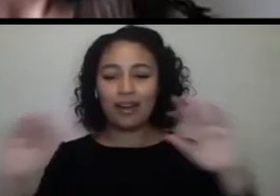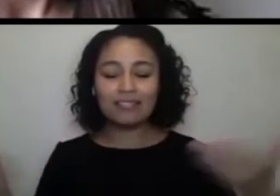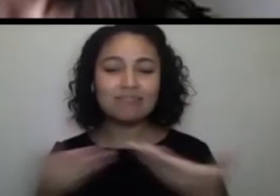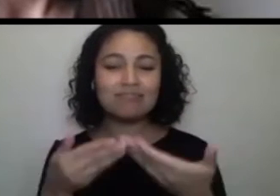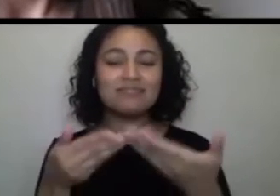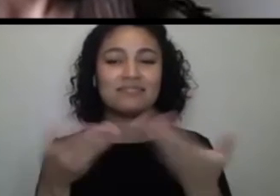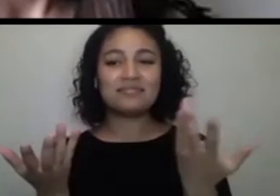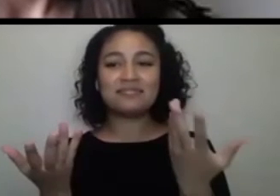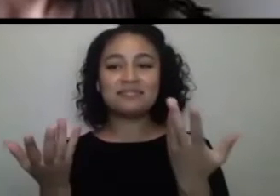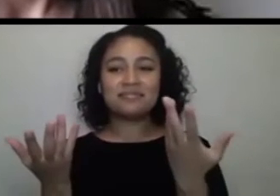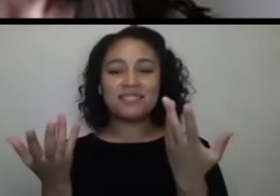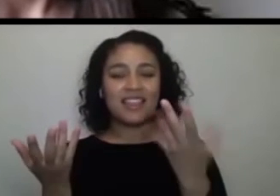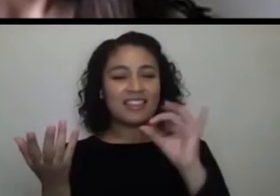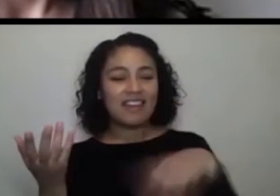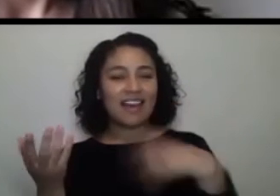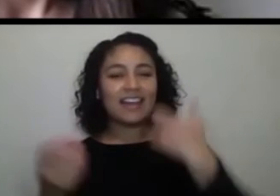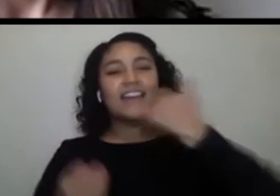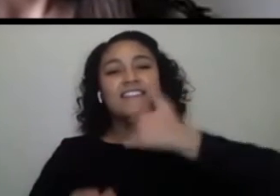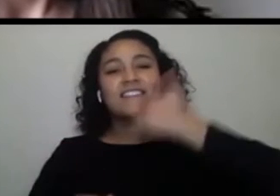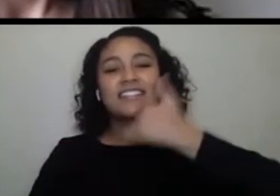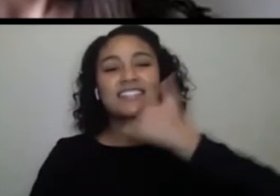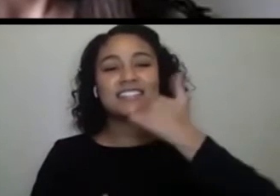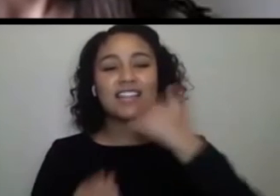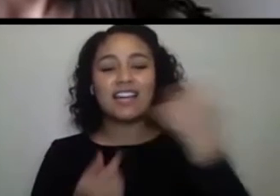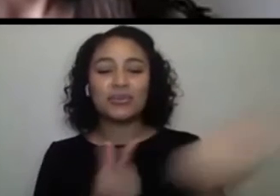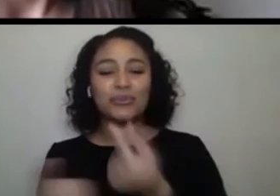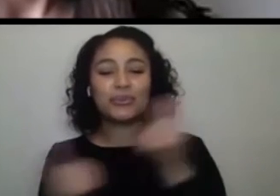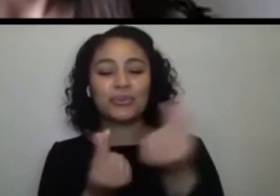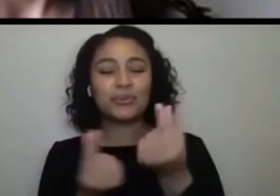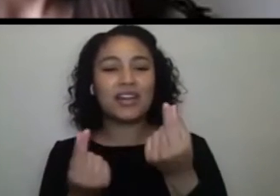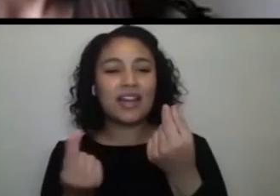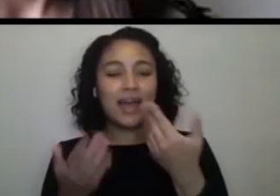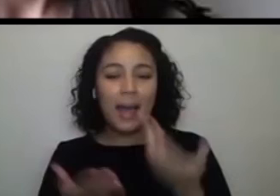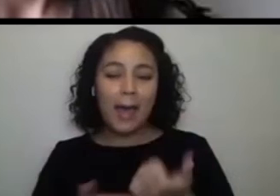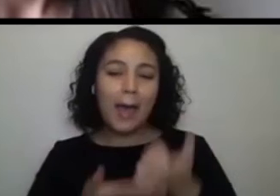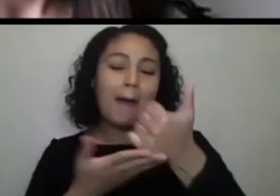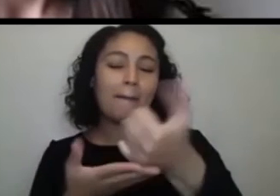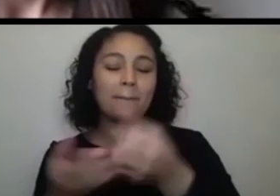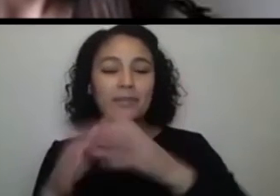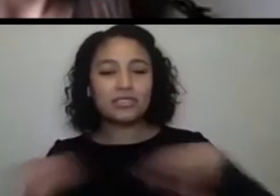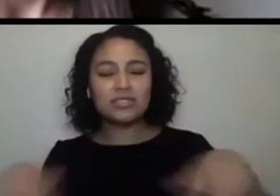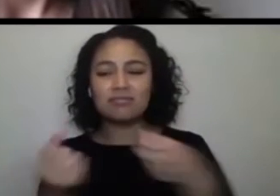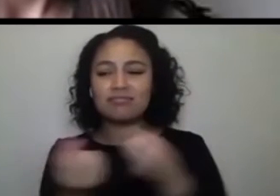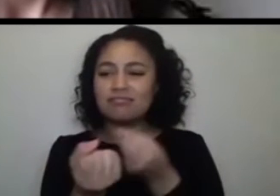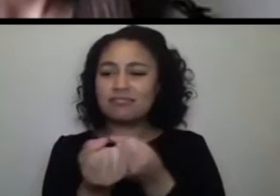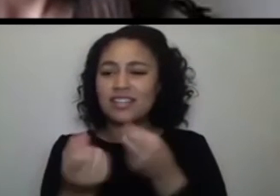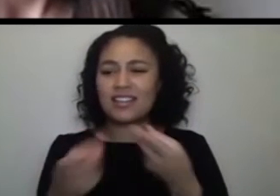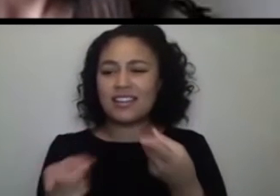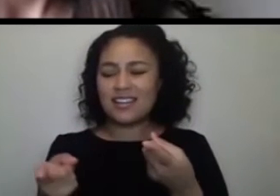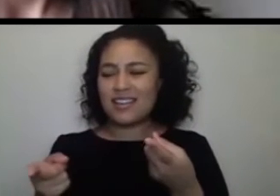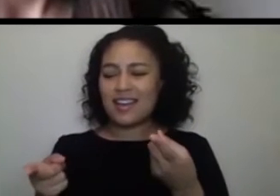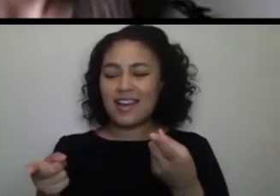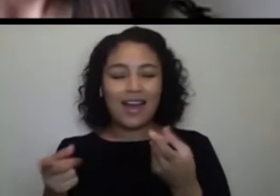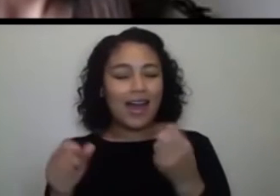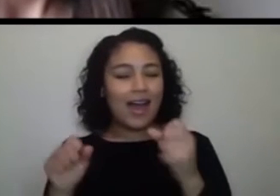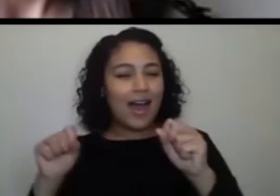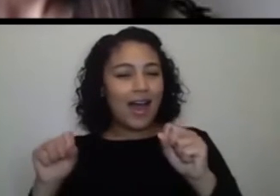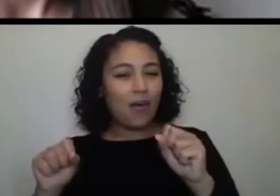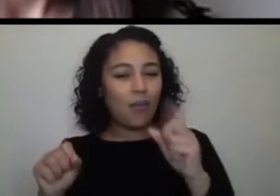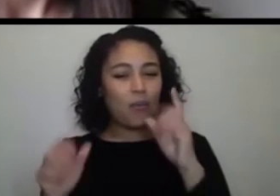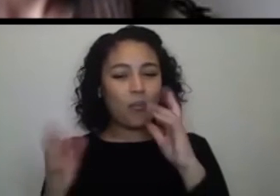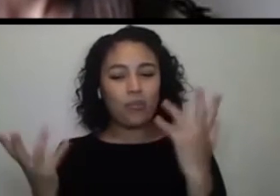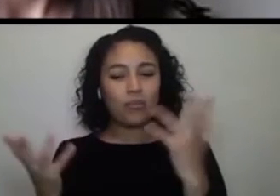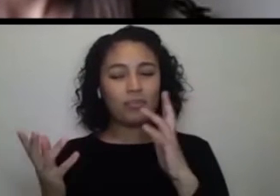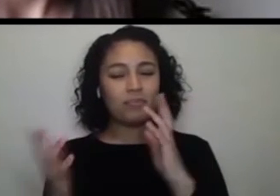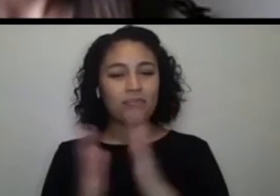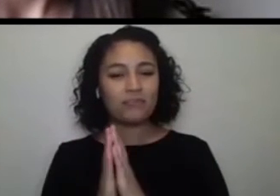unnoticeable, daily thing and then thinking about what is it? What is it really like? How